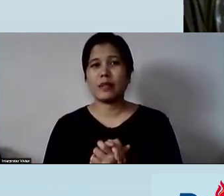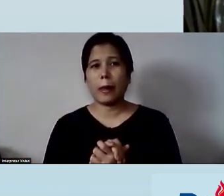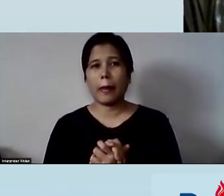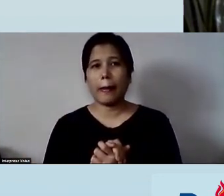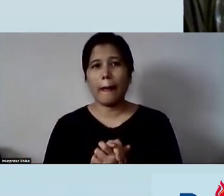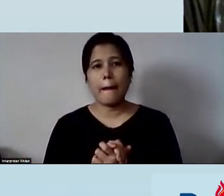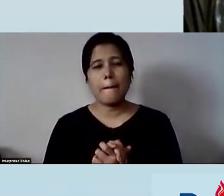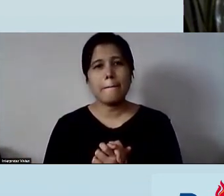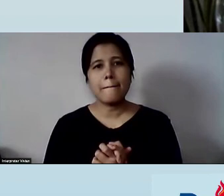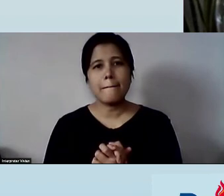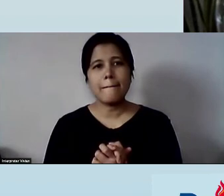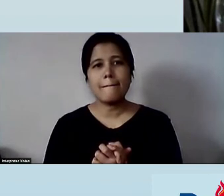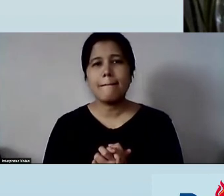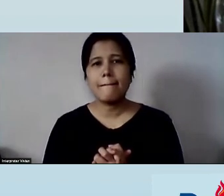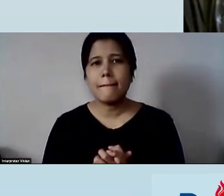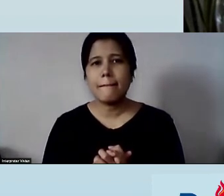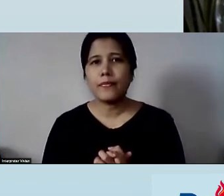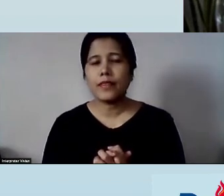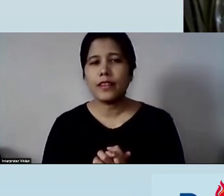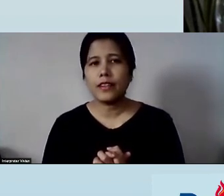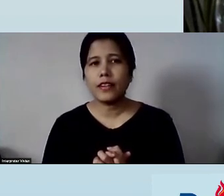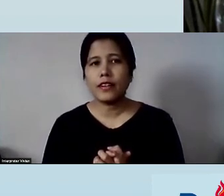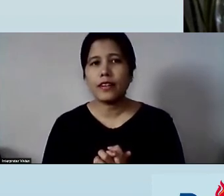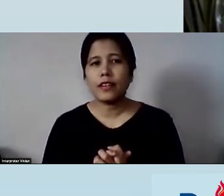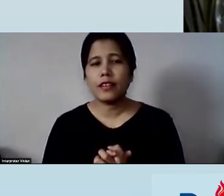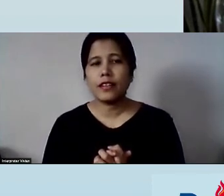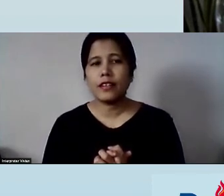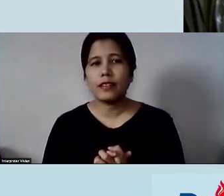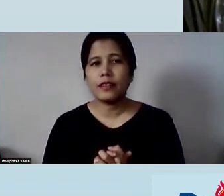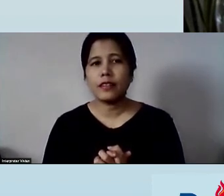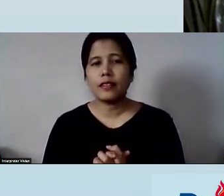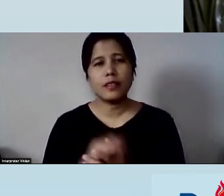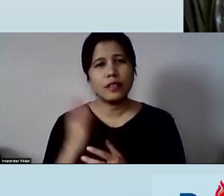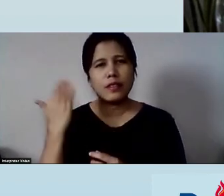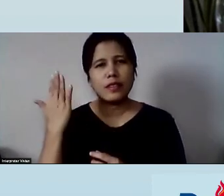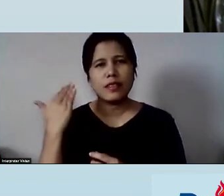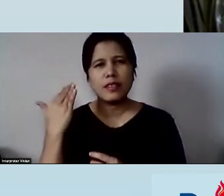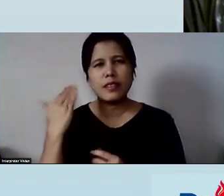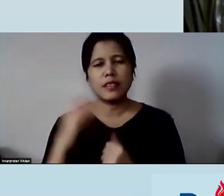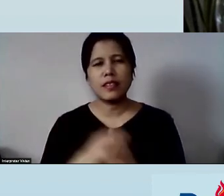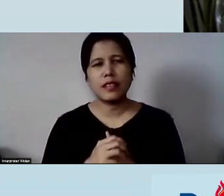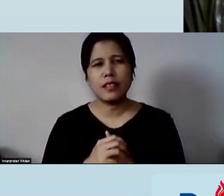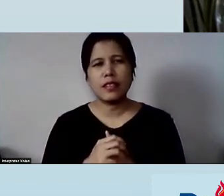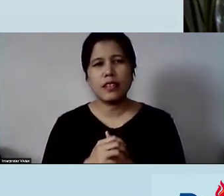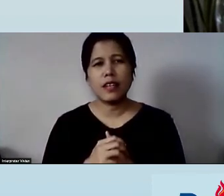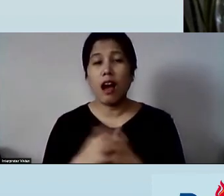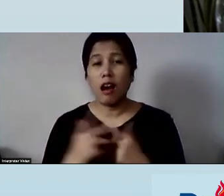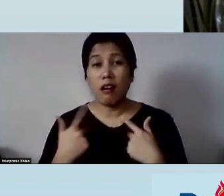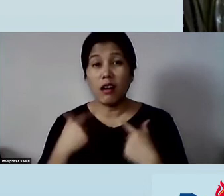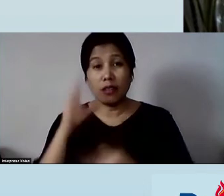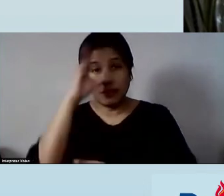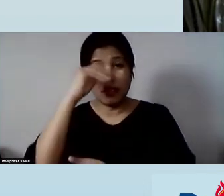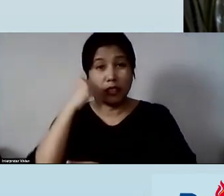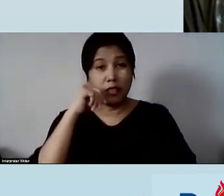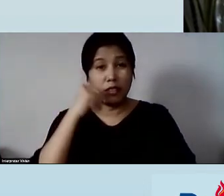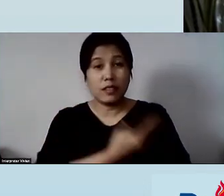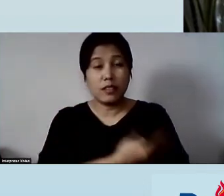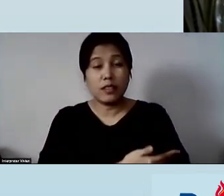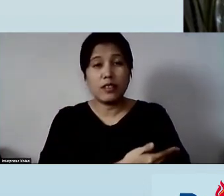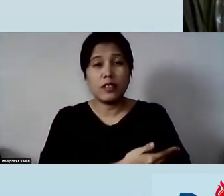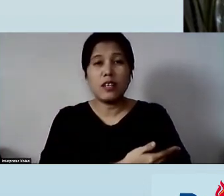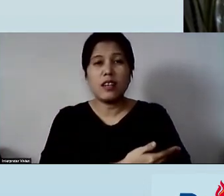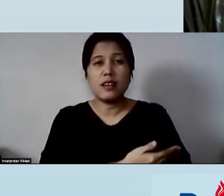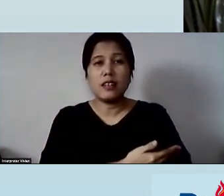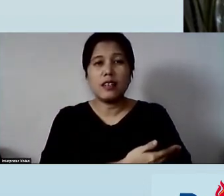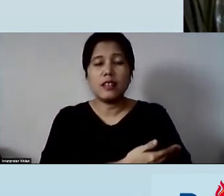from Philip Gina, right? Yung tanong niya has to do na may anak siya na may diagnosis of ADHD